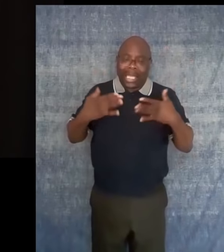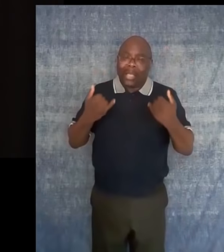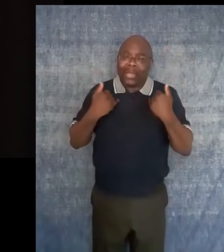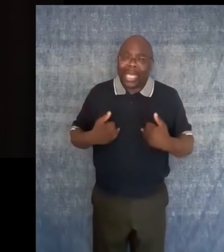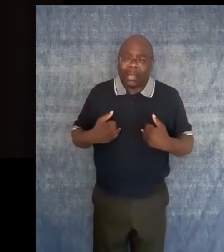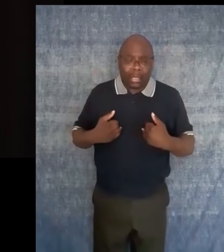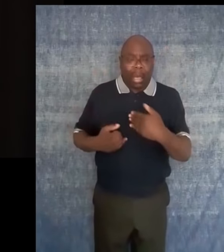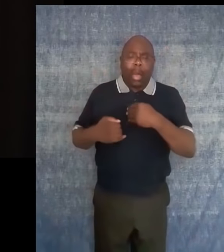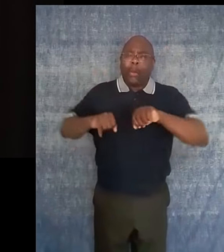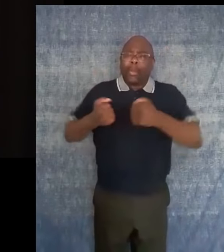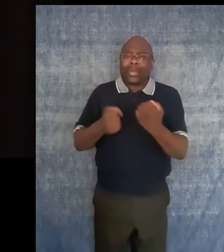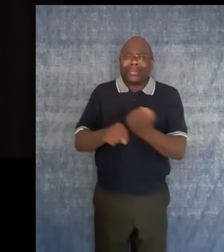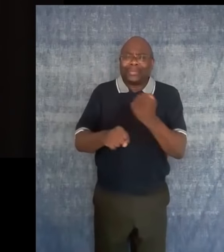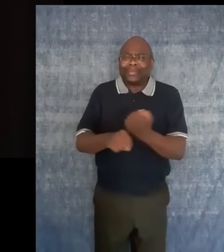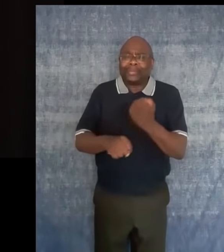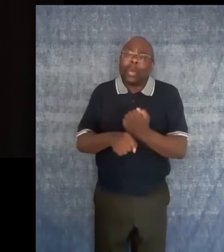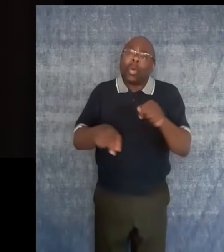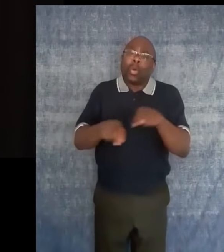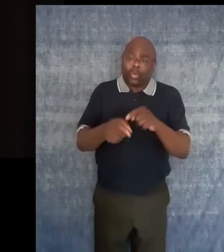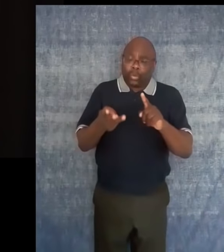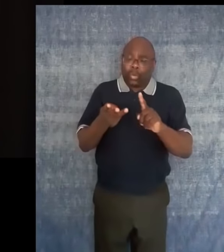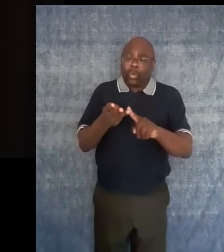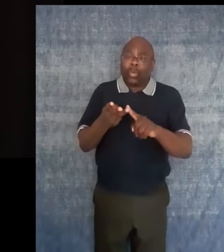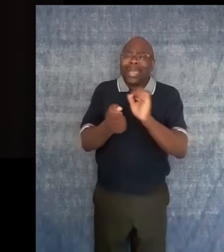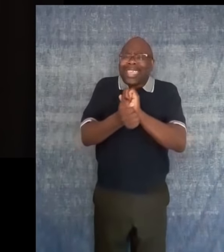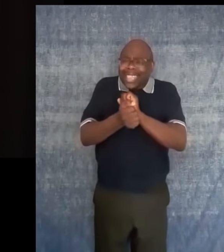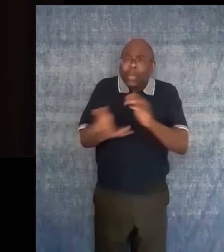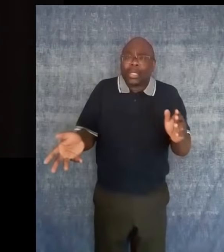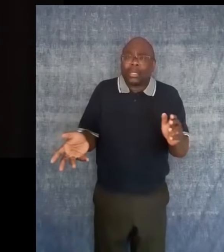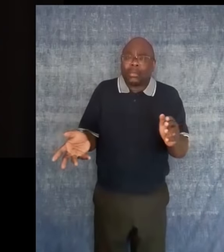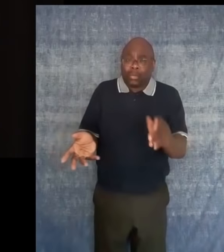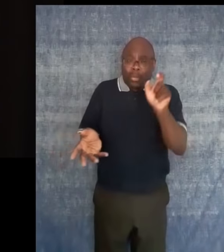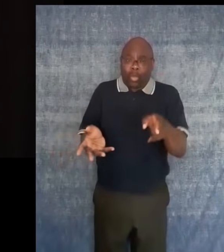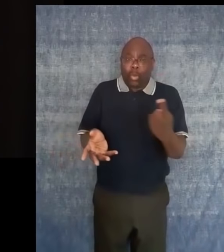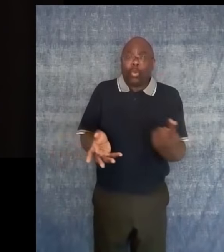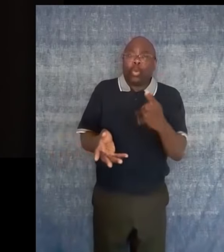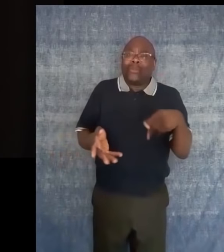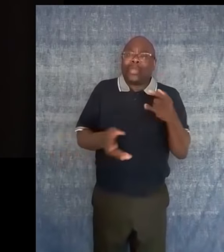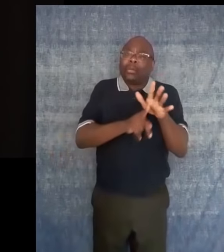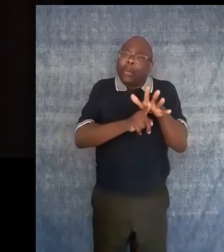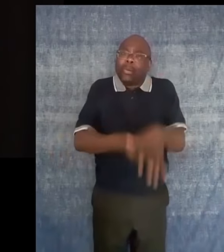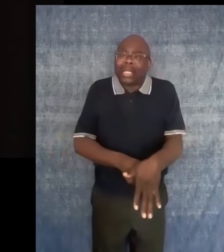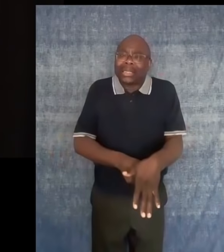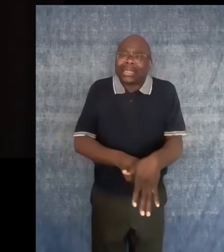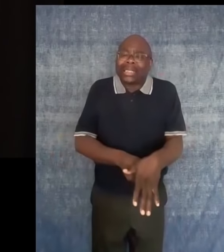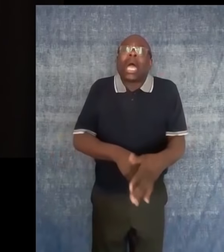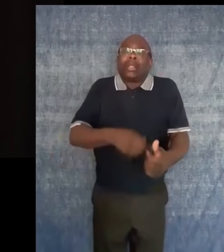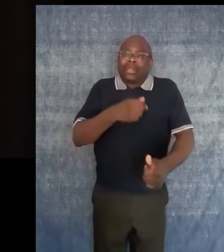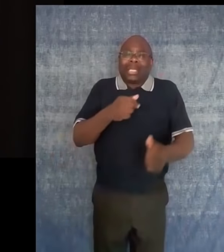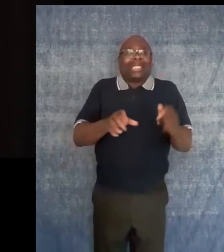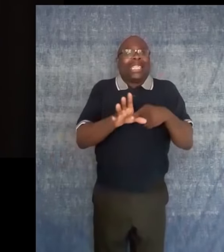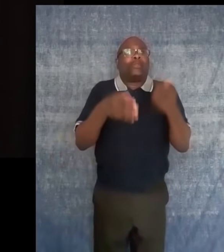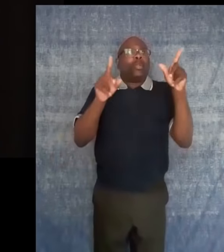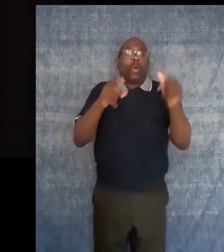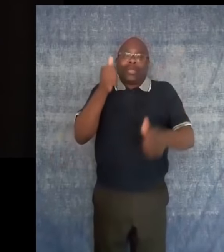bind up the brokenhearted," he also said it's to bring liberty to the oppressed. And favor, the year